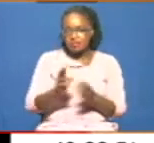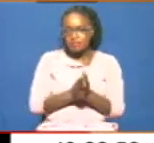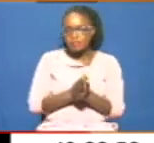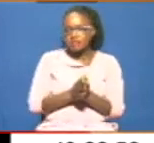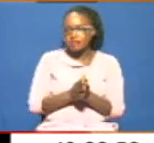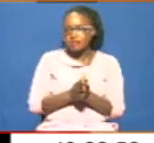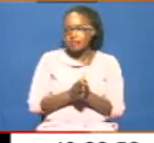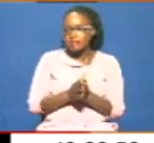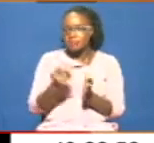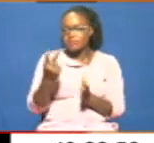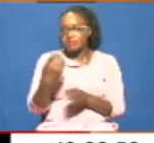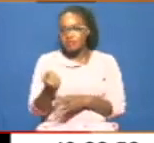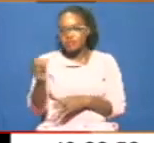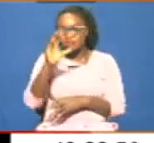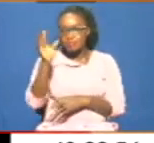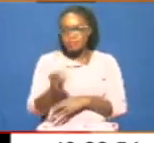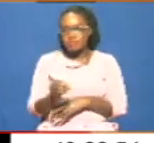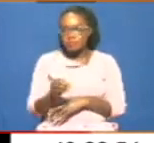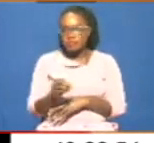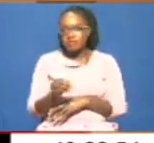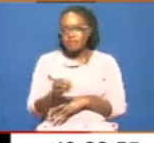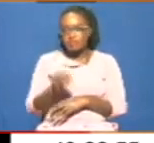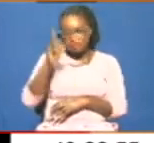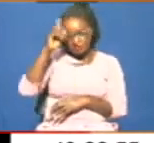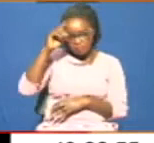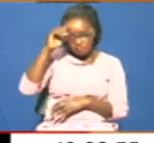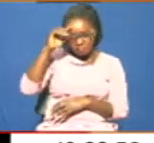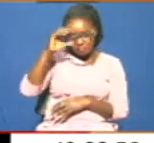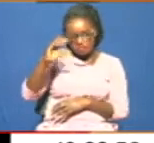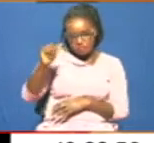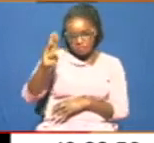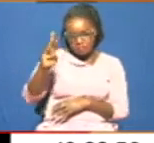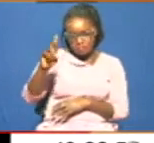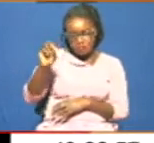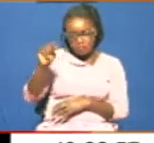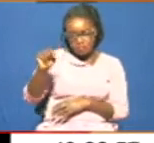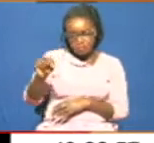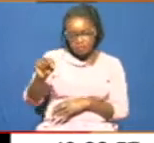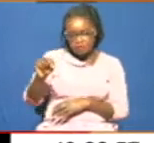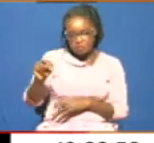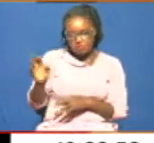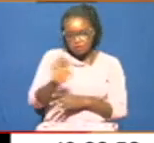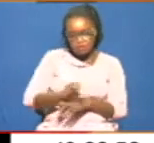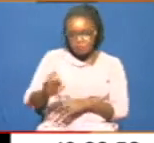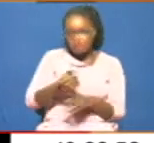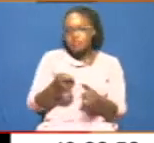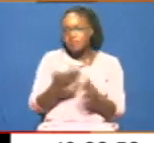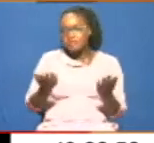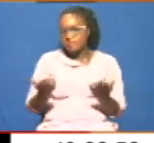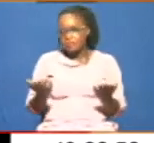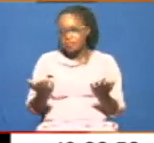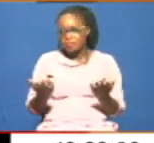about 25% of the black carbon that is emitted to the environment is from